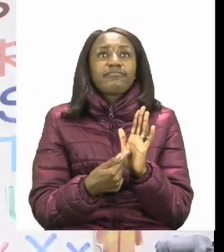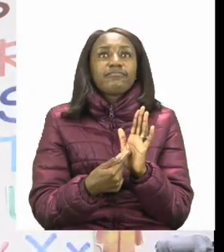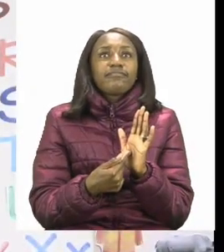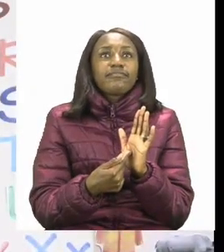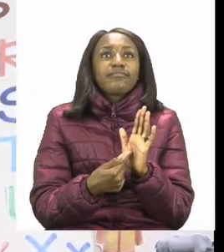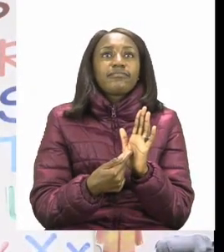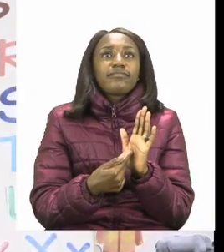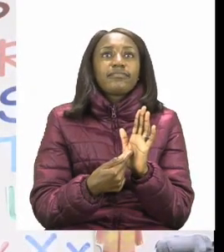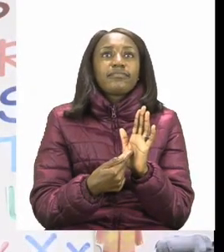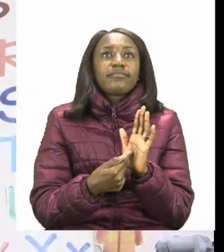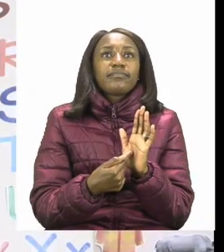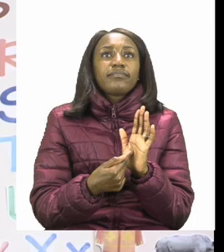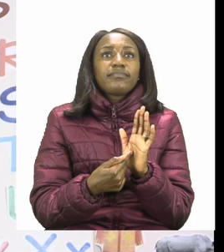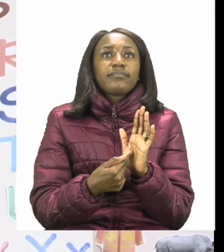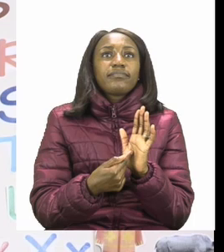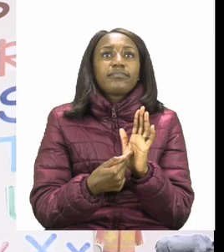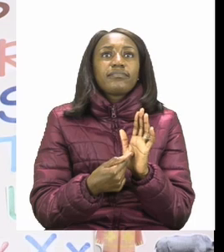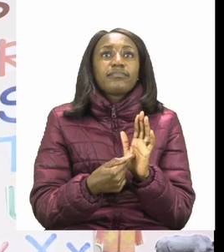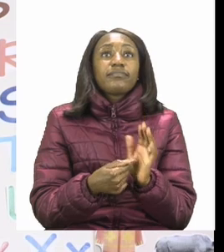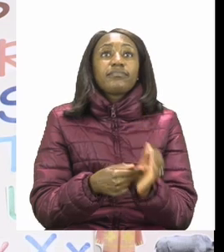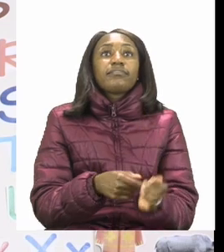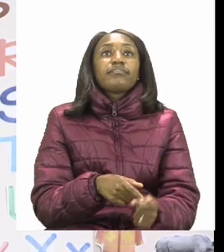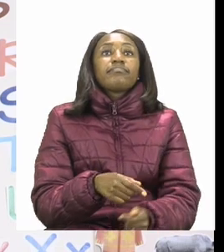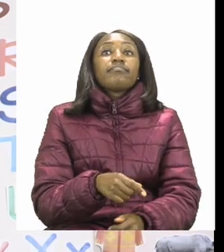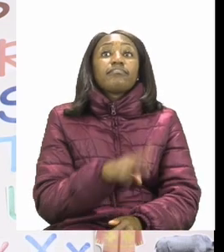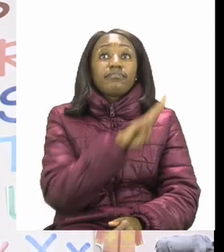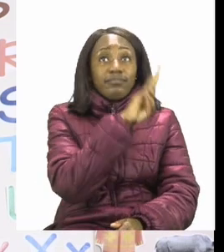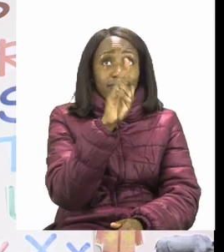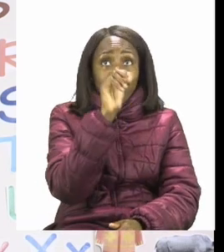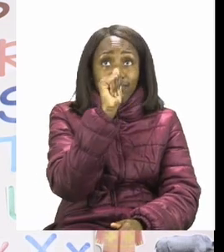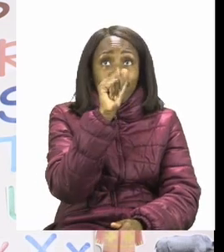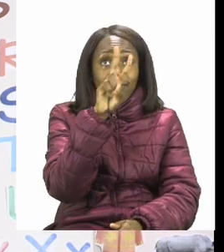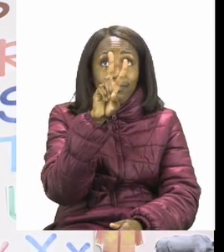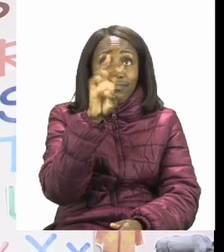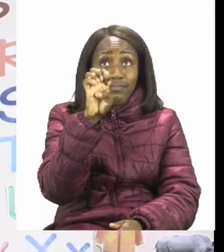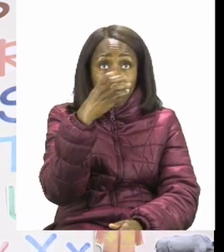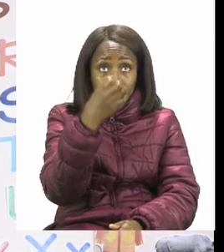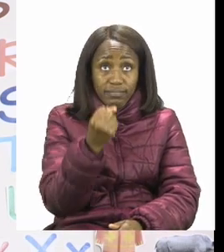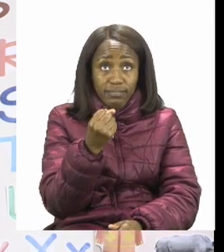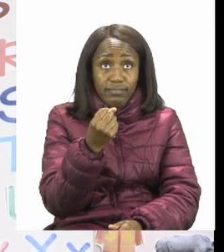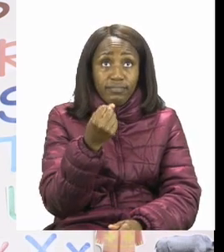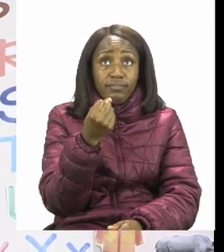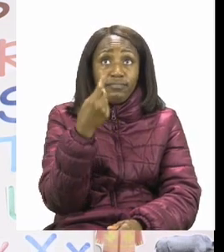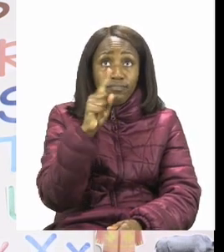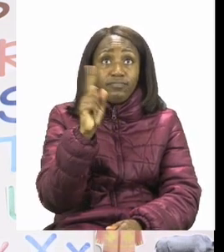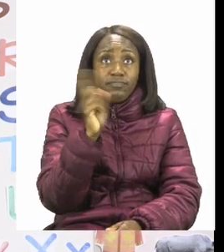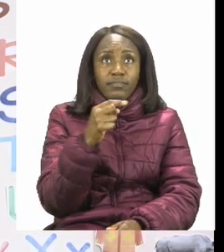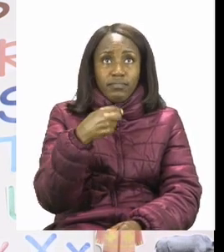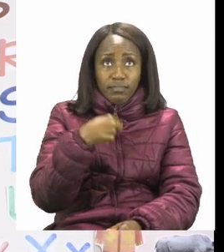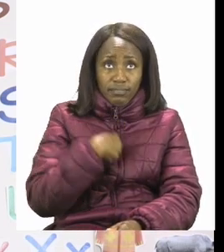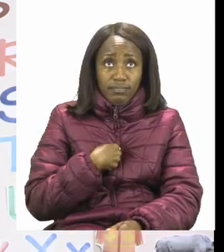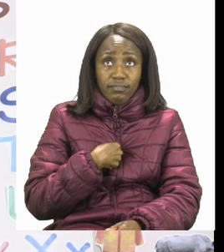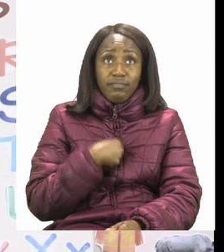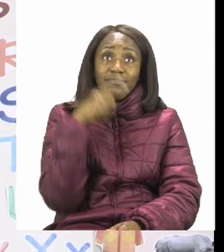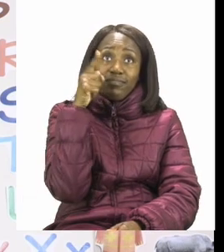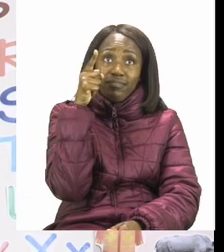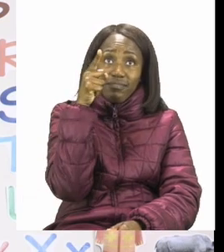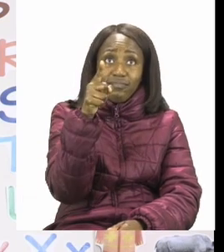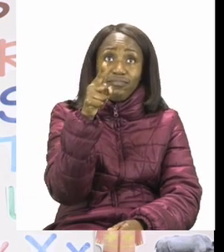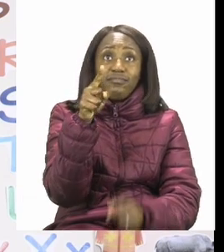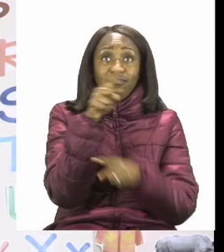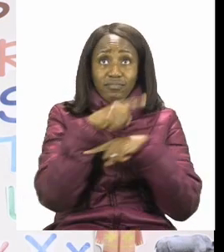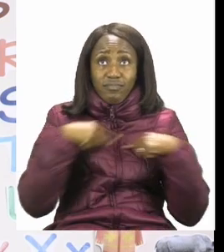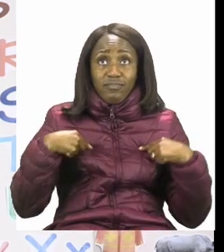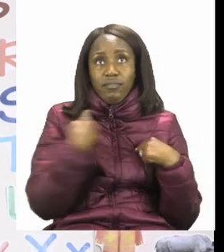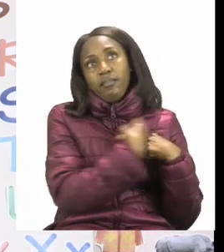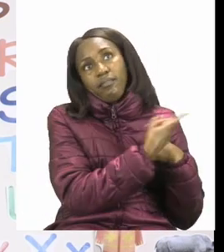Now, when we use the word have, it is for I, you,